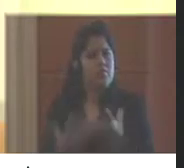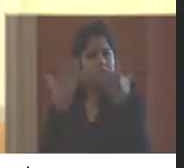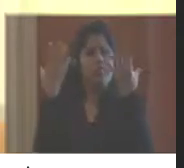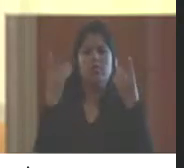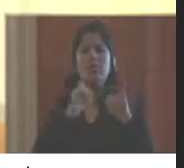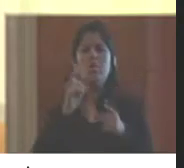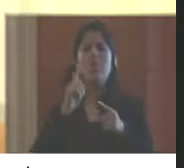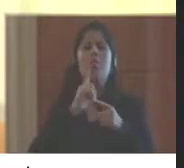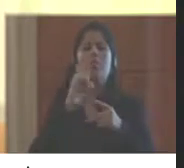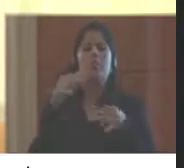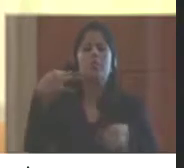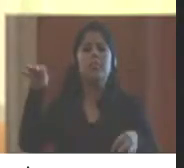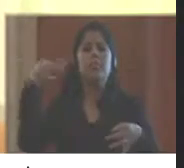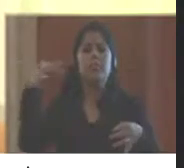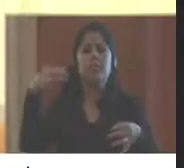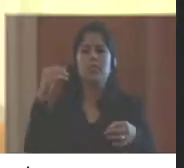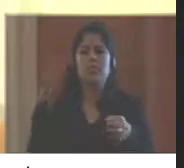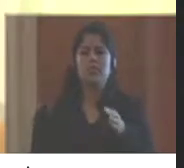big